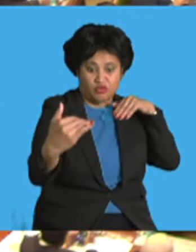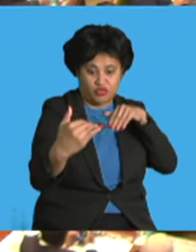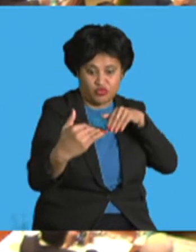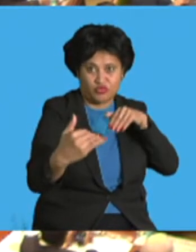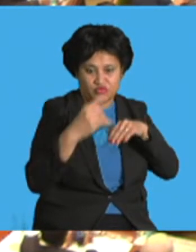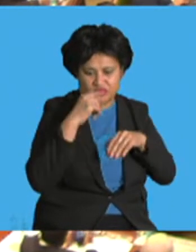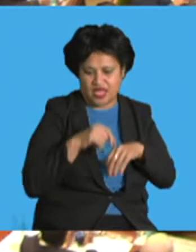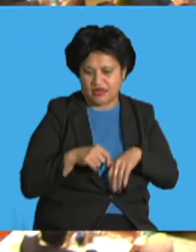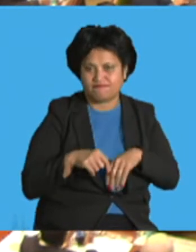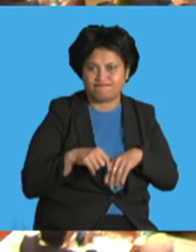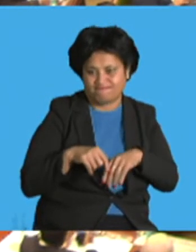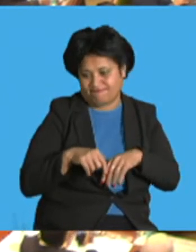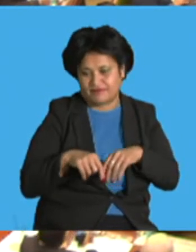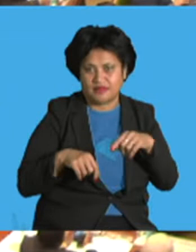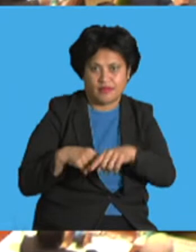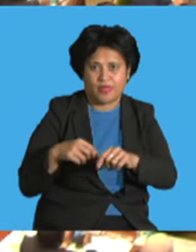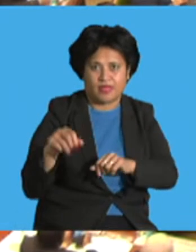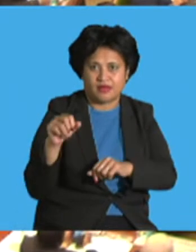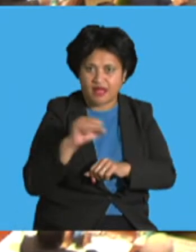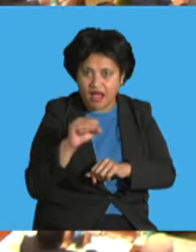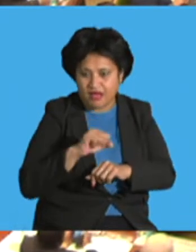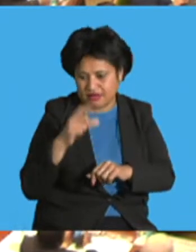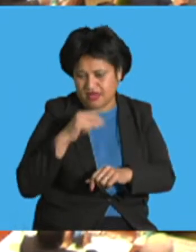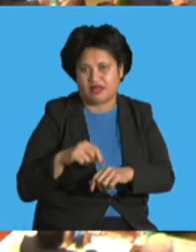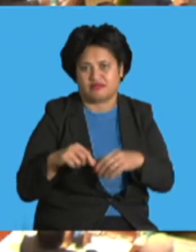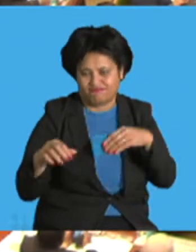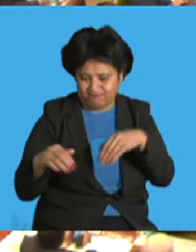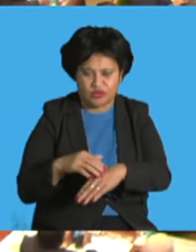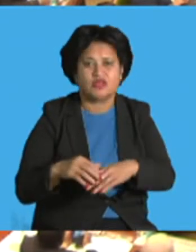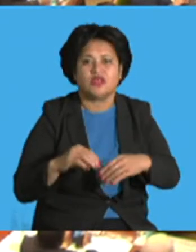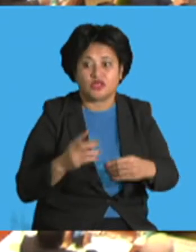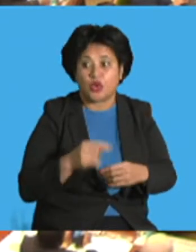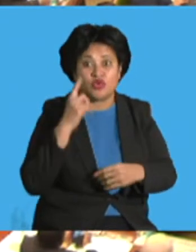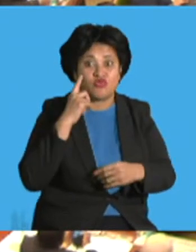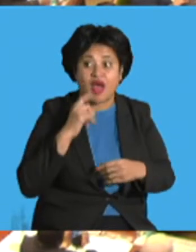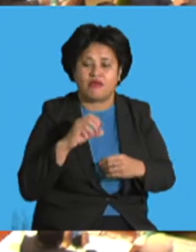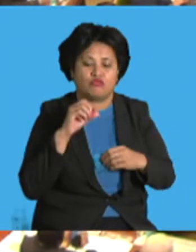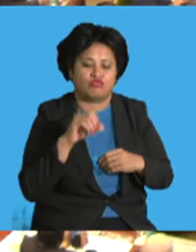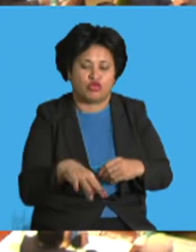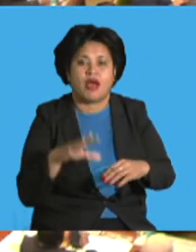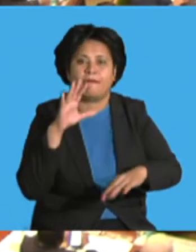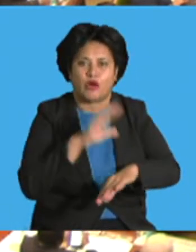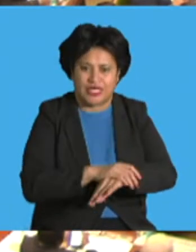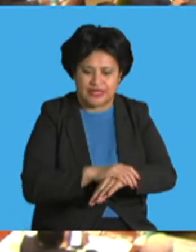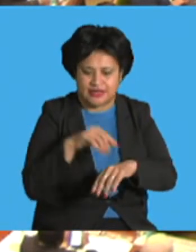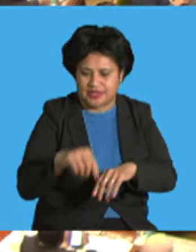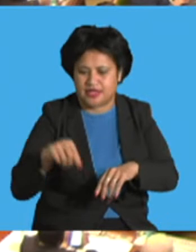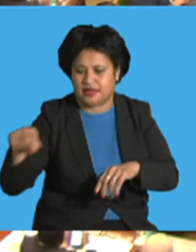committed. So it's the police visibility that needs to be seen.